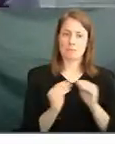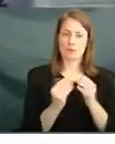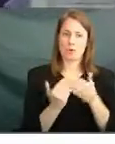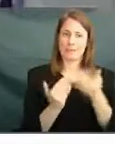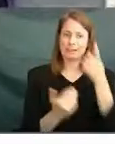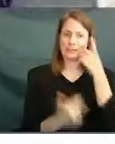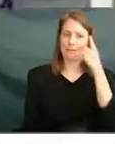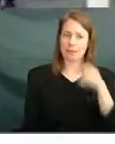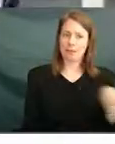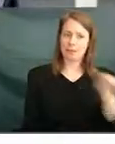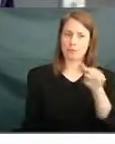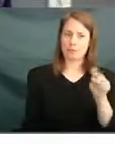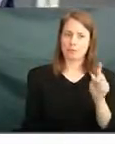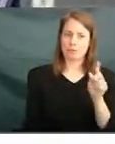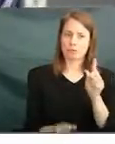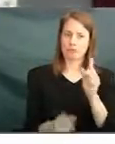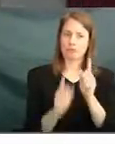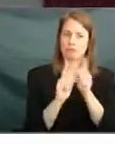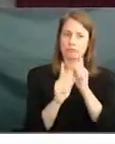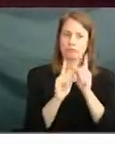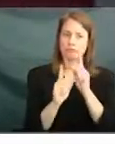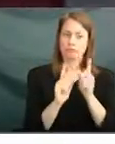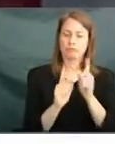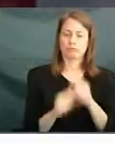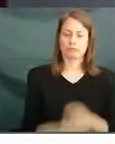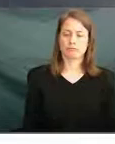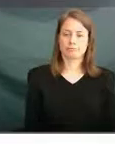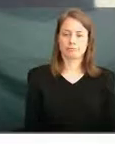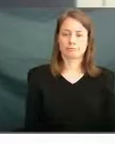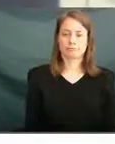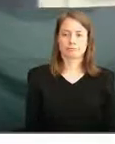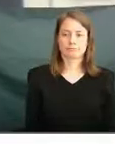Tainer School has students from 6 to 16. The